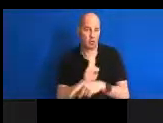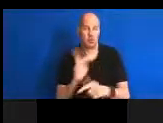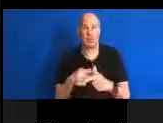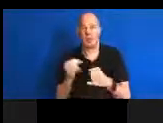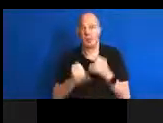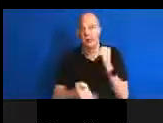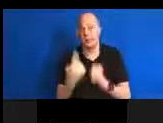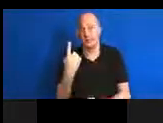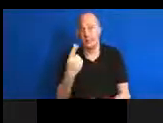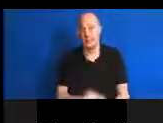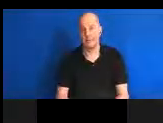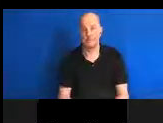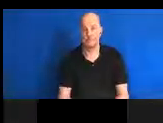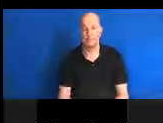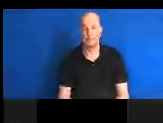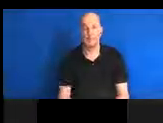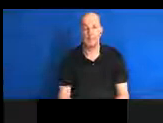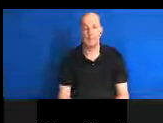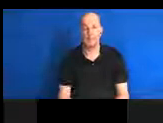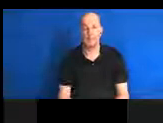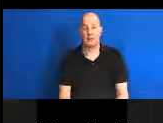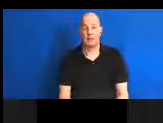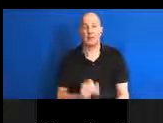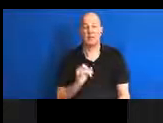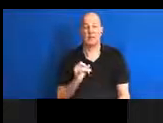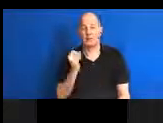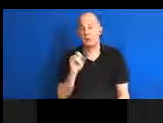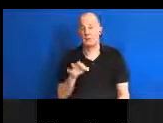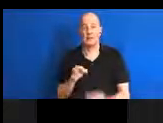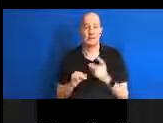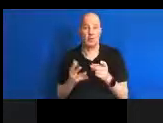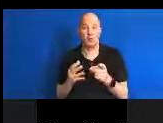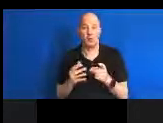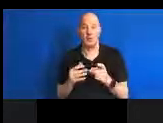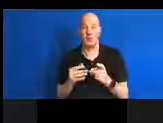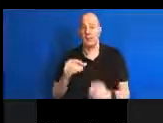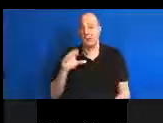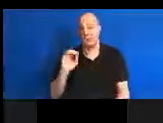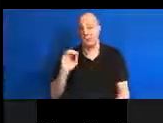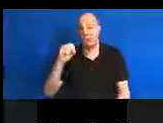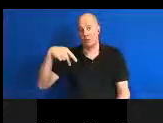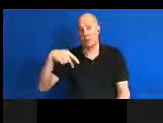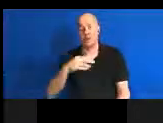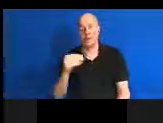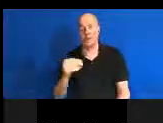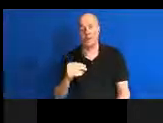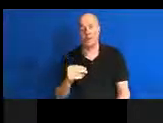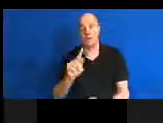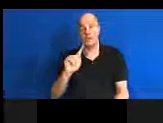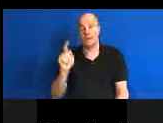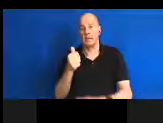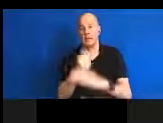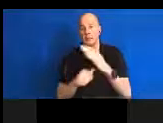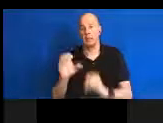one, if you are wanting to be a cooperative and be taxed underneath of